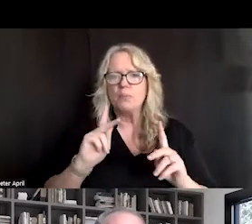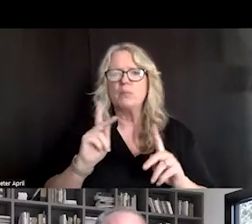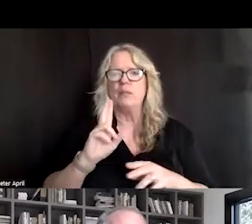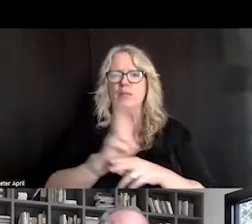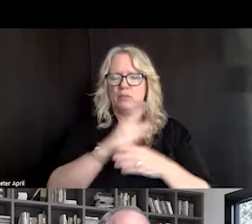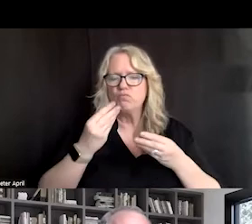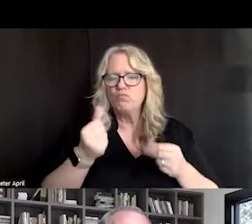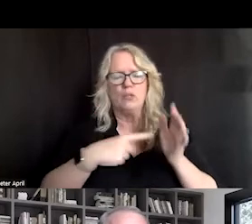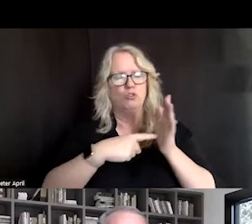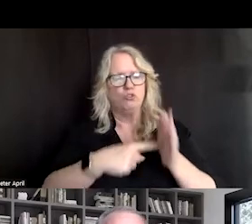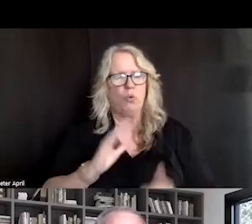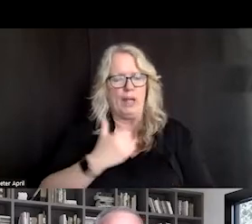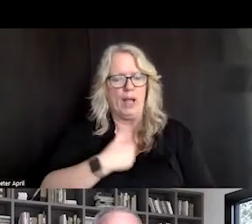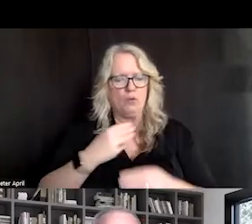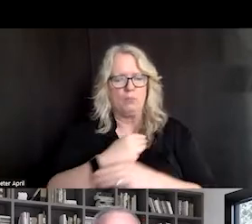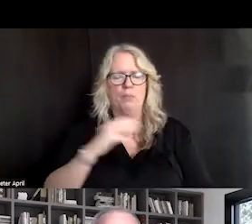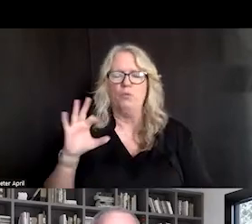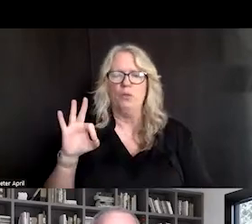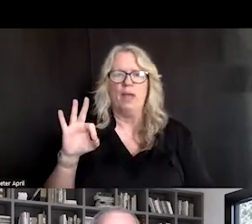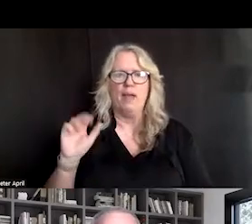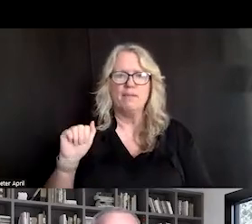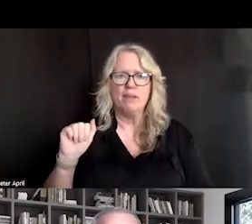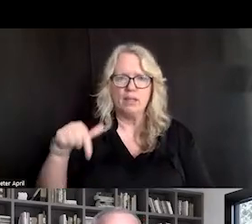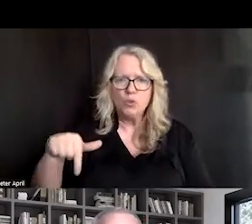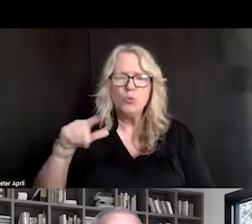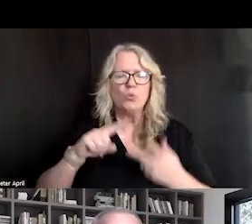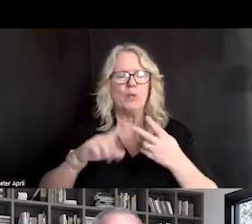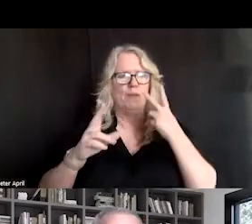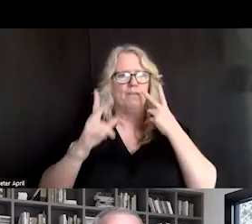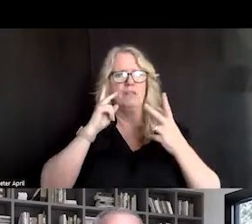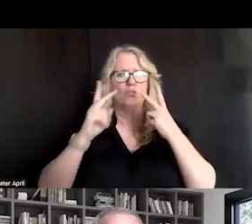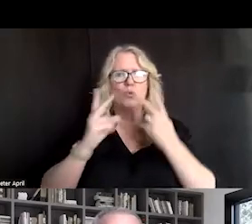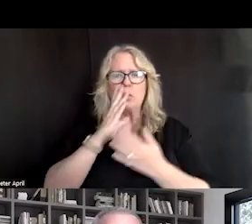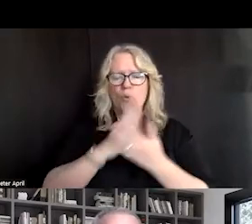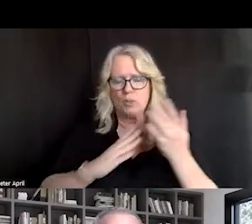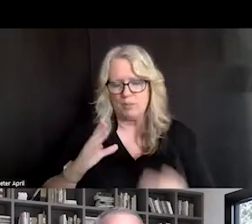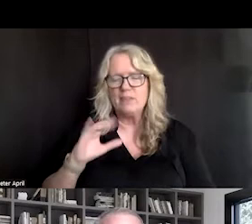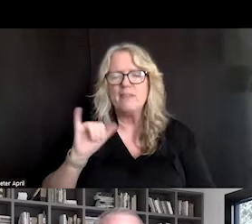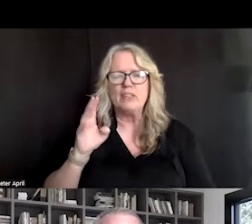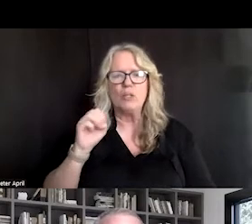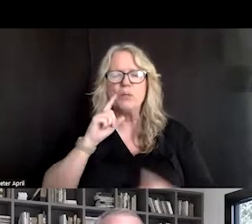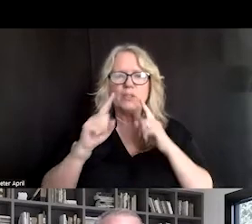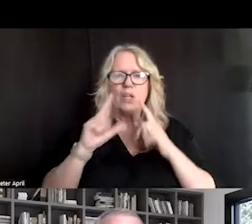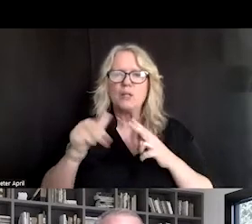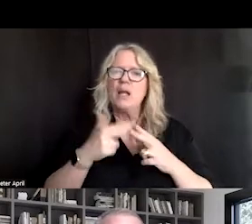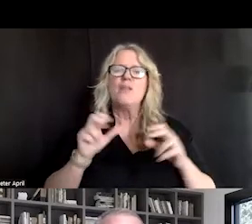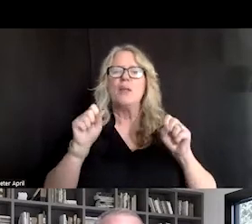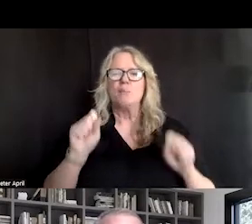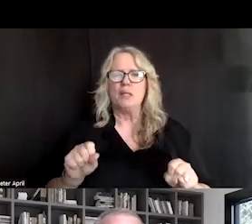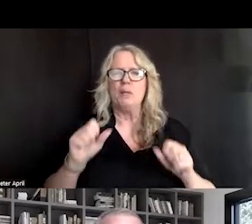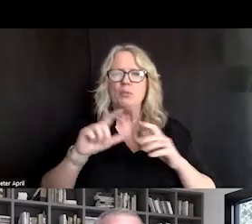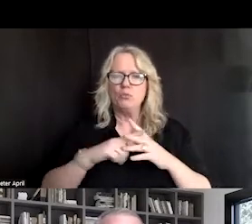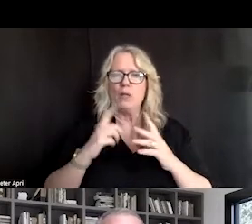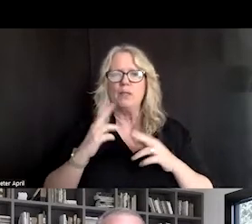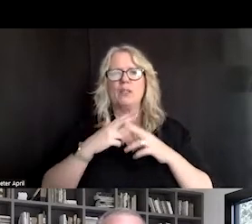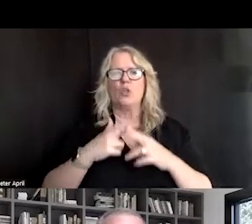the showing our math through the FAQs, the visual components Jamie was talking about, and then this ability to stepwise, call